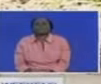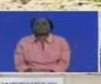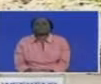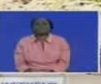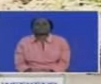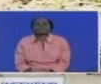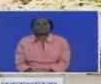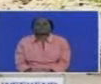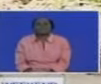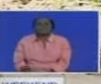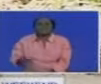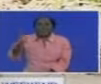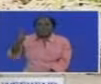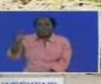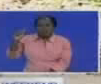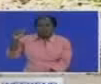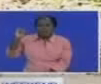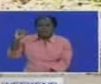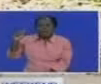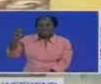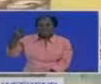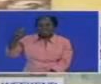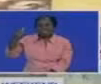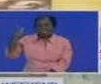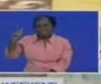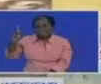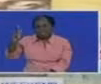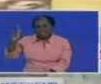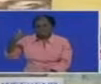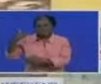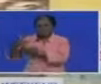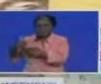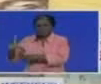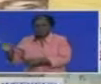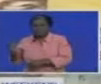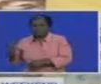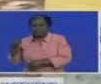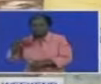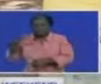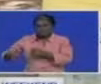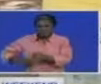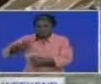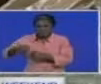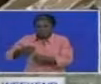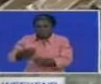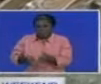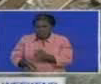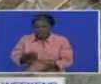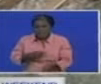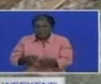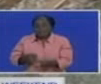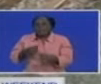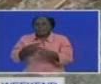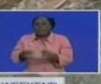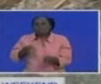In Marigoine, Waithaka, on the outskirts of Nairobi, Wanjiru Nguraya fetches water from her shallow well. But the water